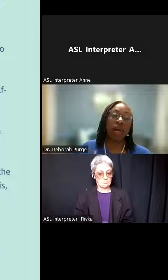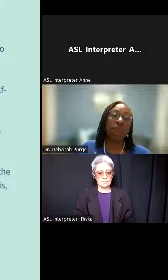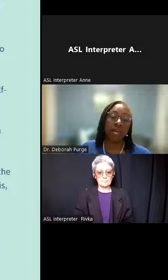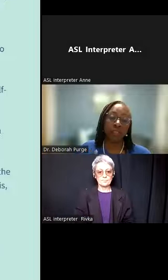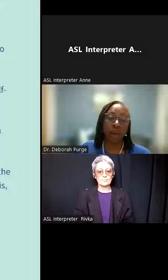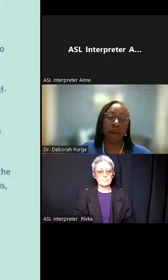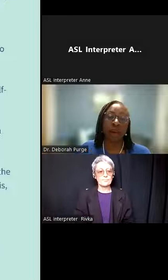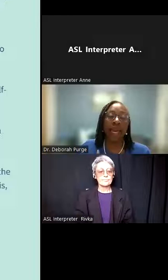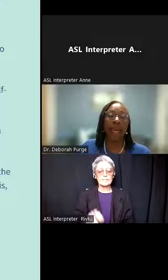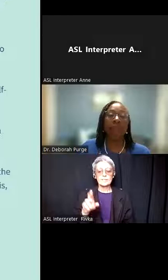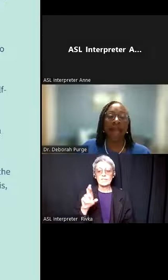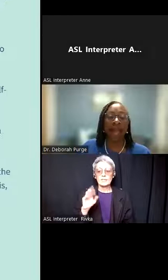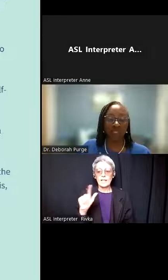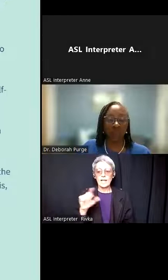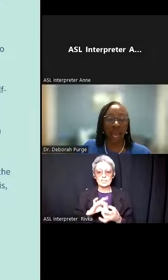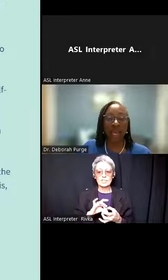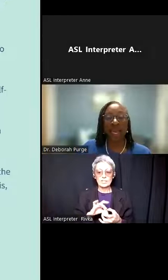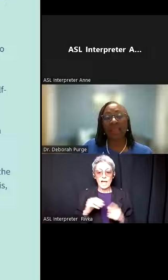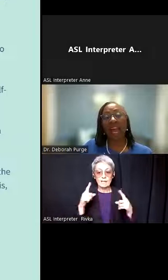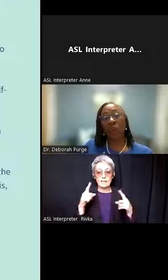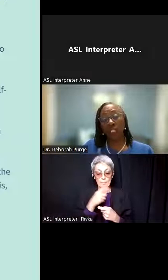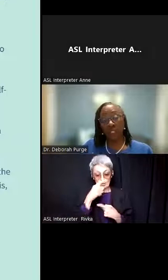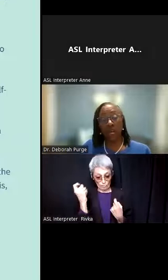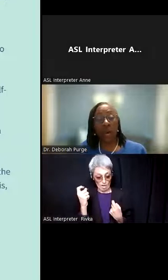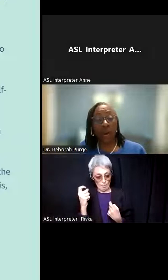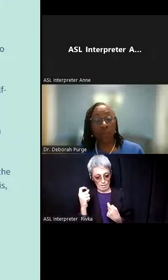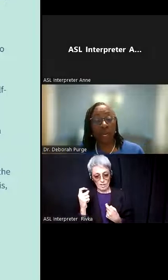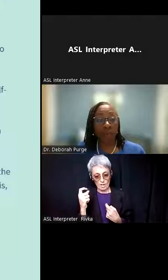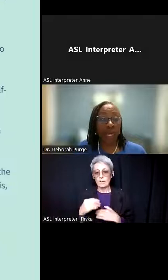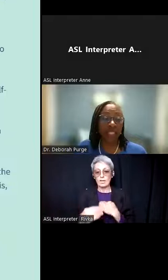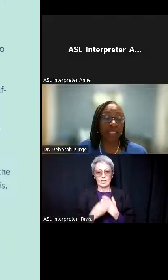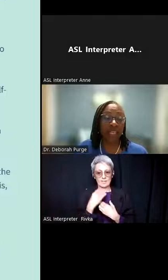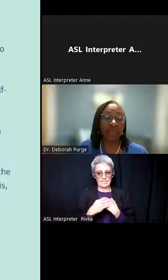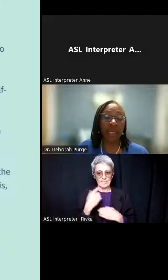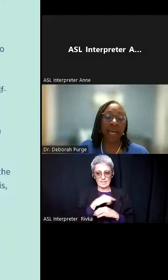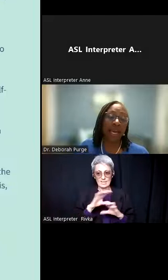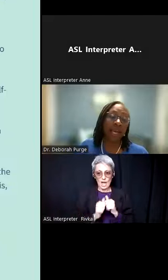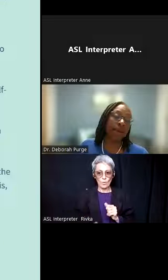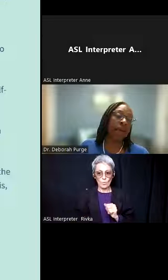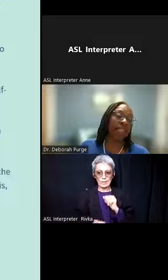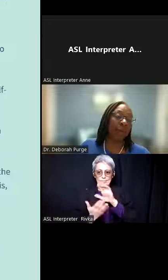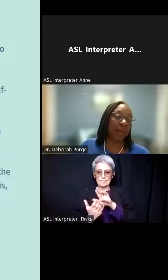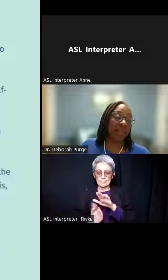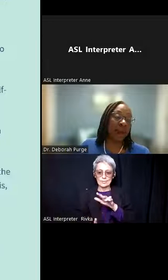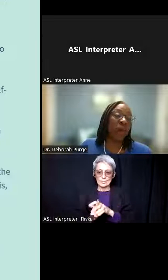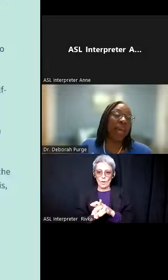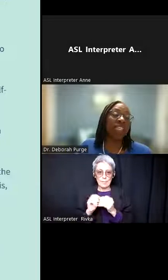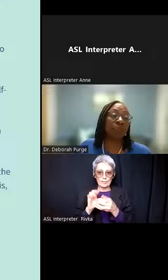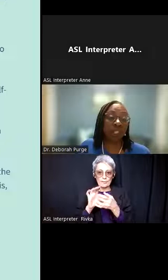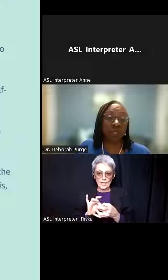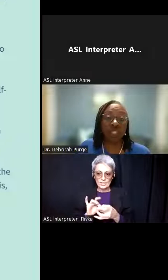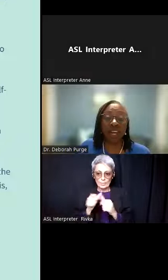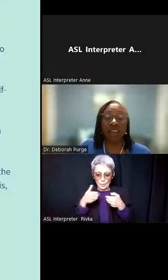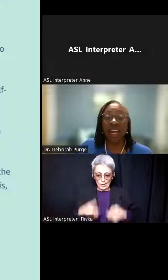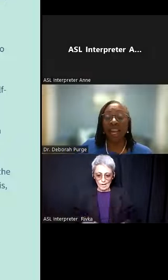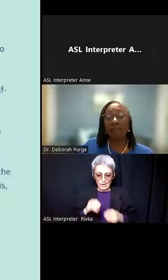and complex trauma impacts the way that we show up in relationships. It impacts the way that we